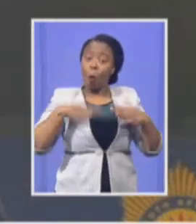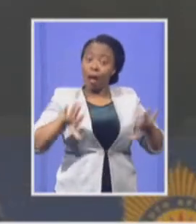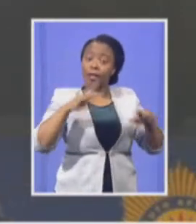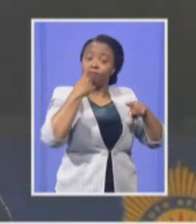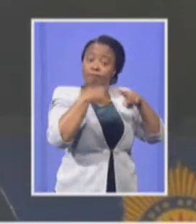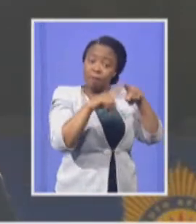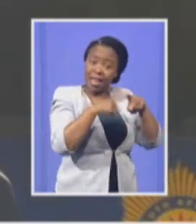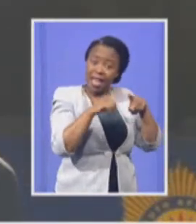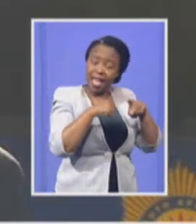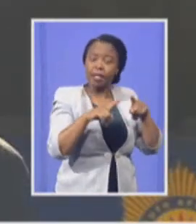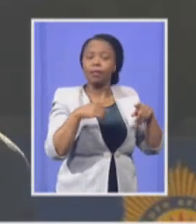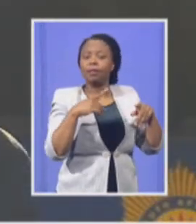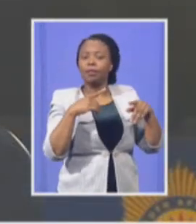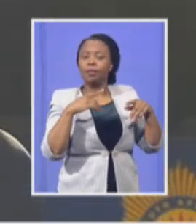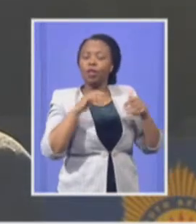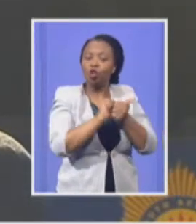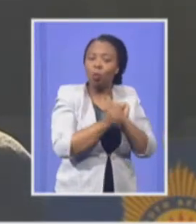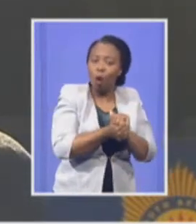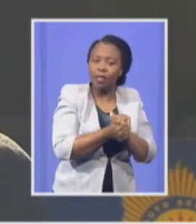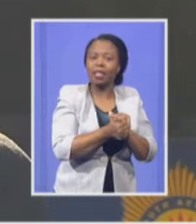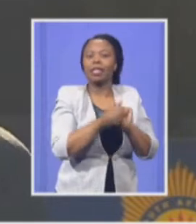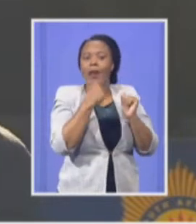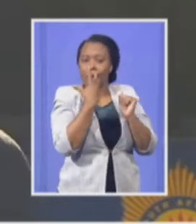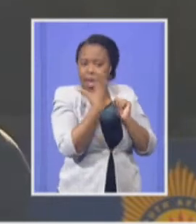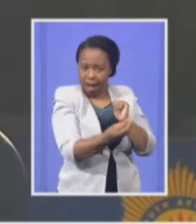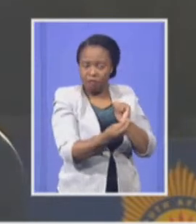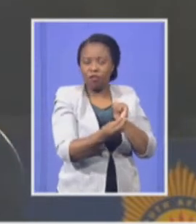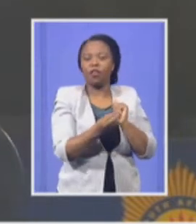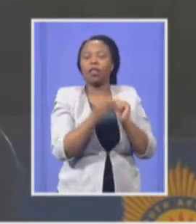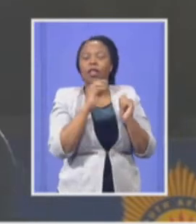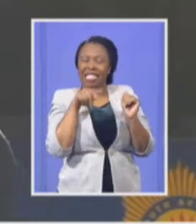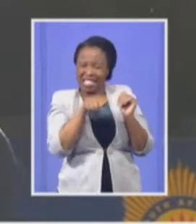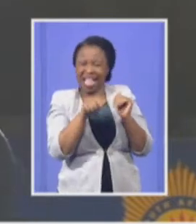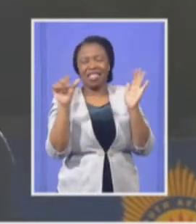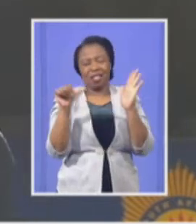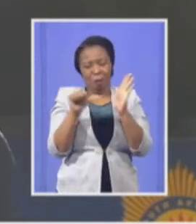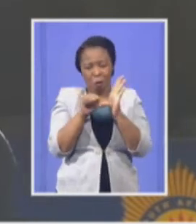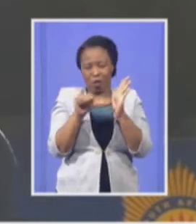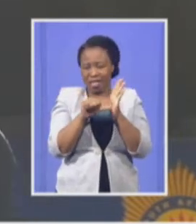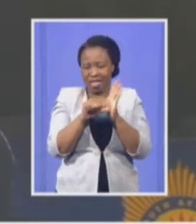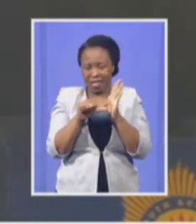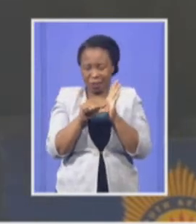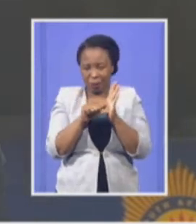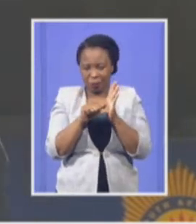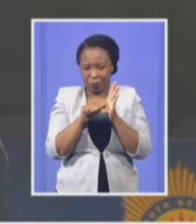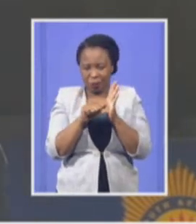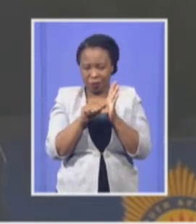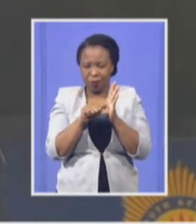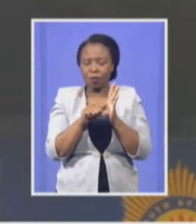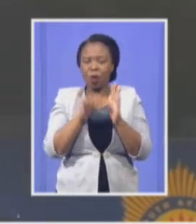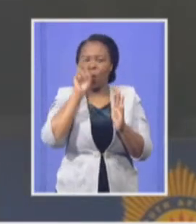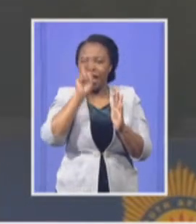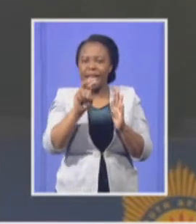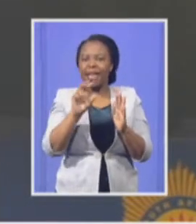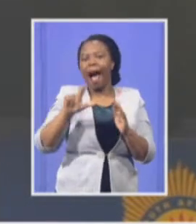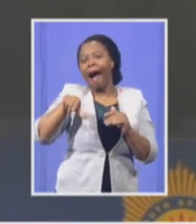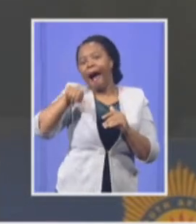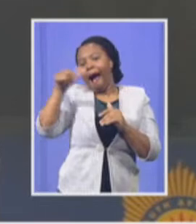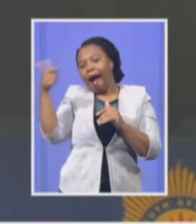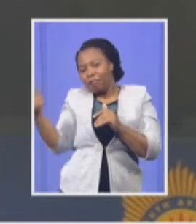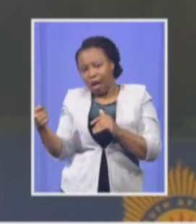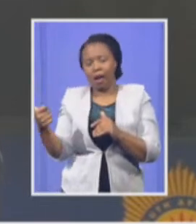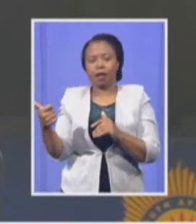zokudlala. That one is important ukuthi senze i-alternative